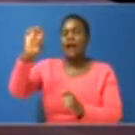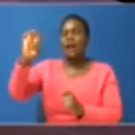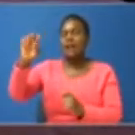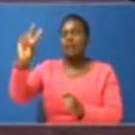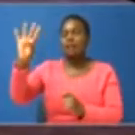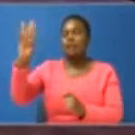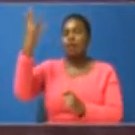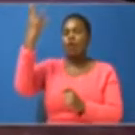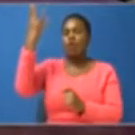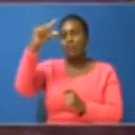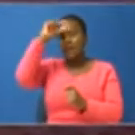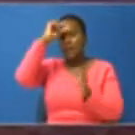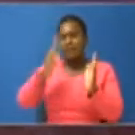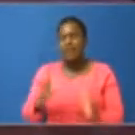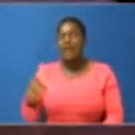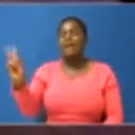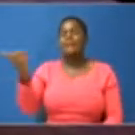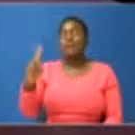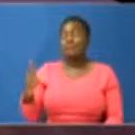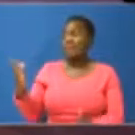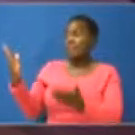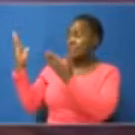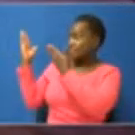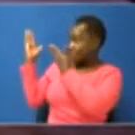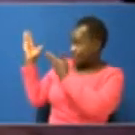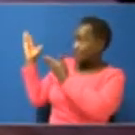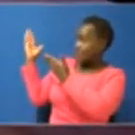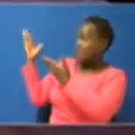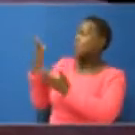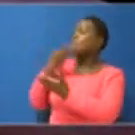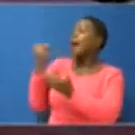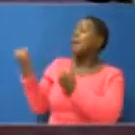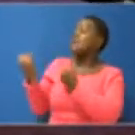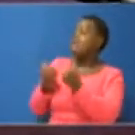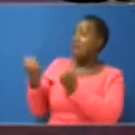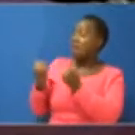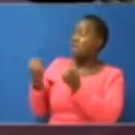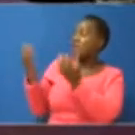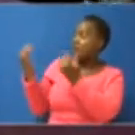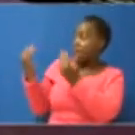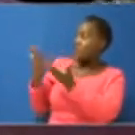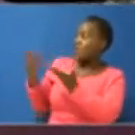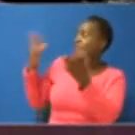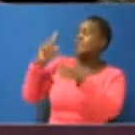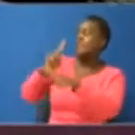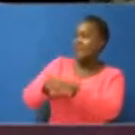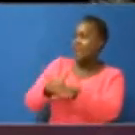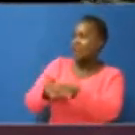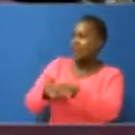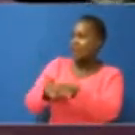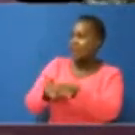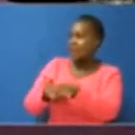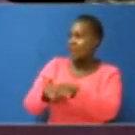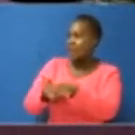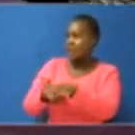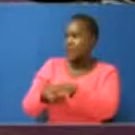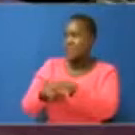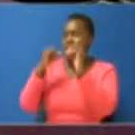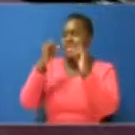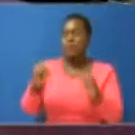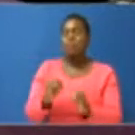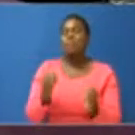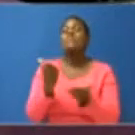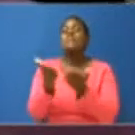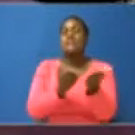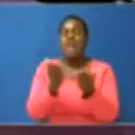governor of the county of nairobi this gentleman who is driving in any time now is no stranger to city hall having